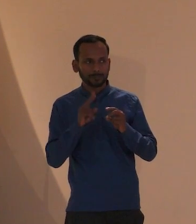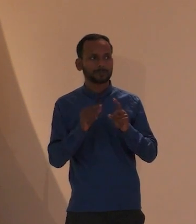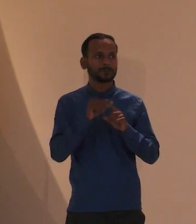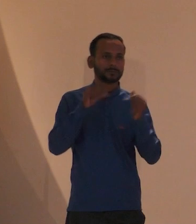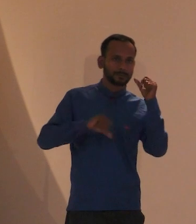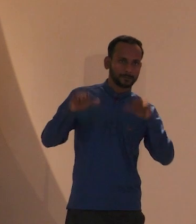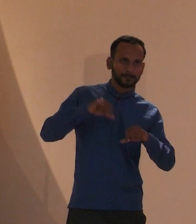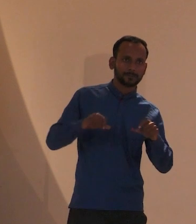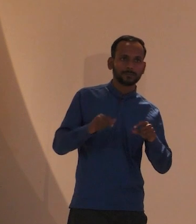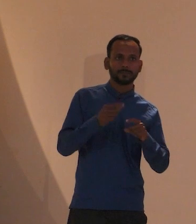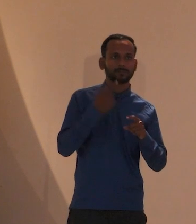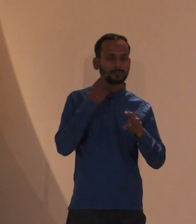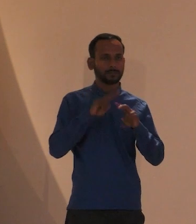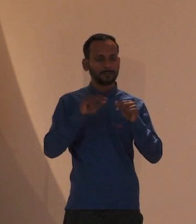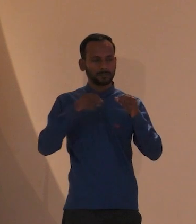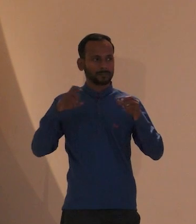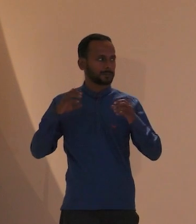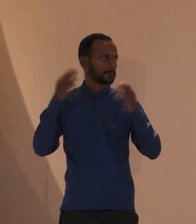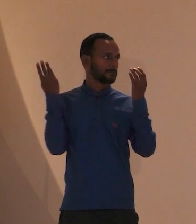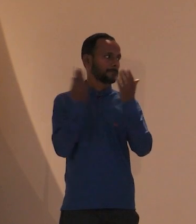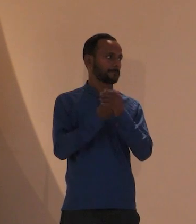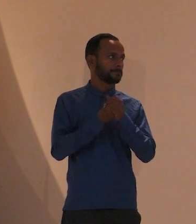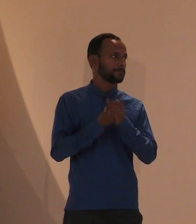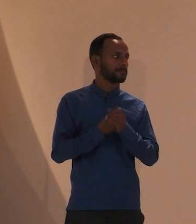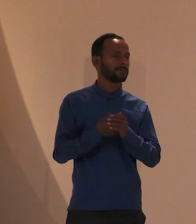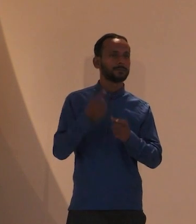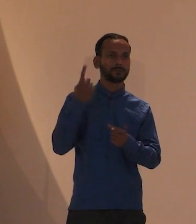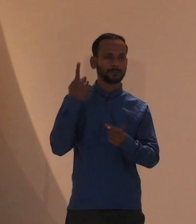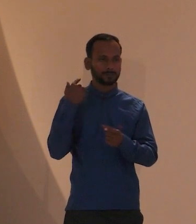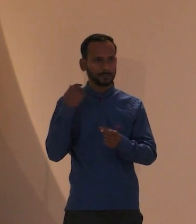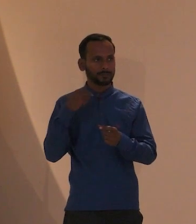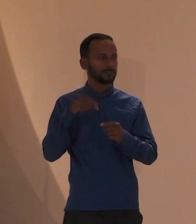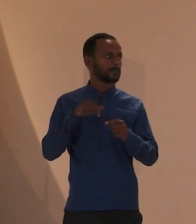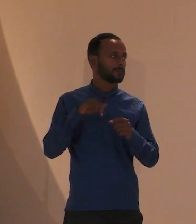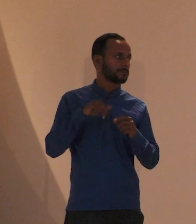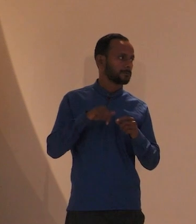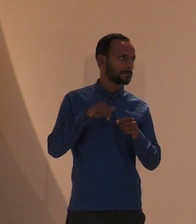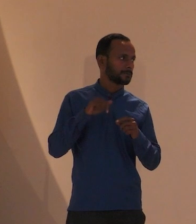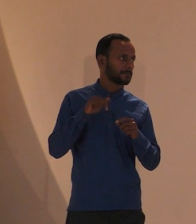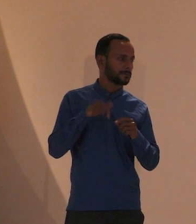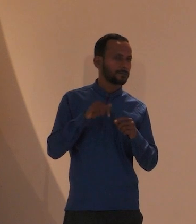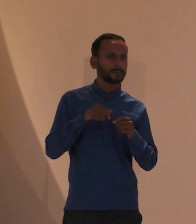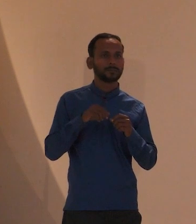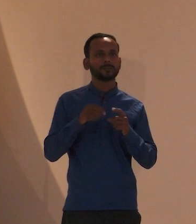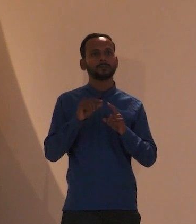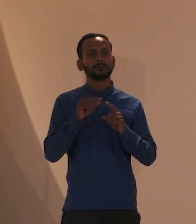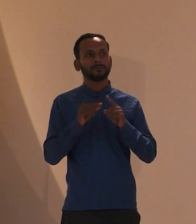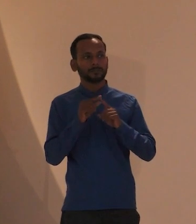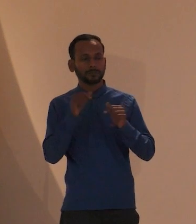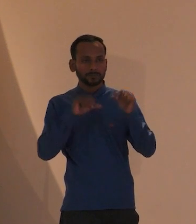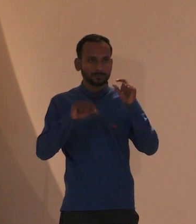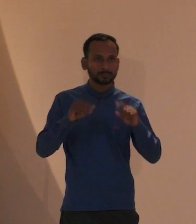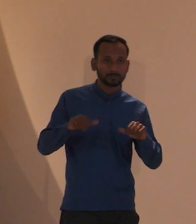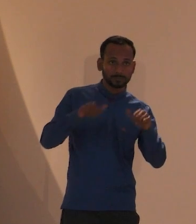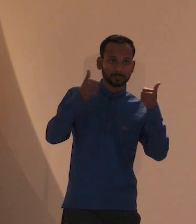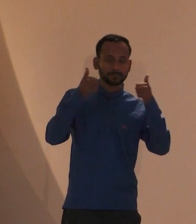Kevin, and you all heard Mario's video presentation yesterday. So we are so glad these creative projects are coming through and